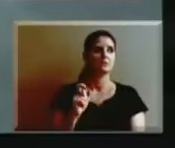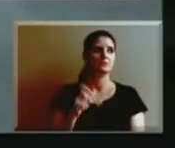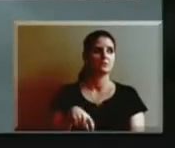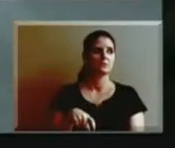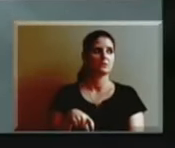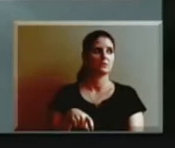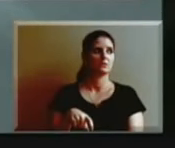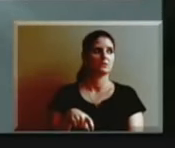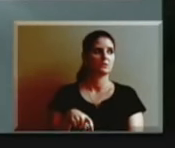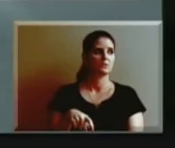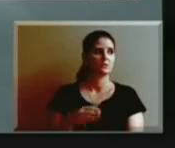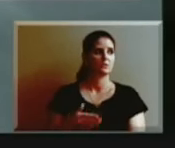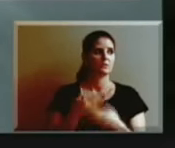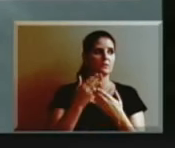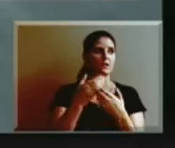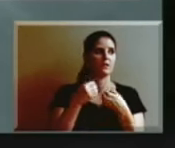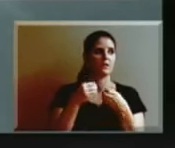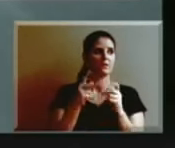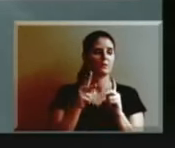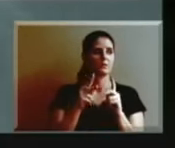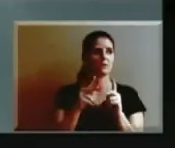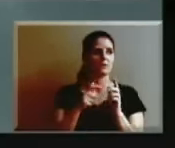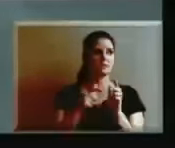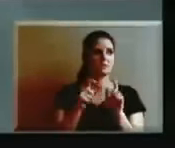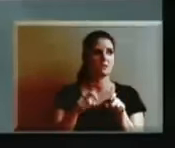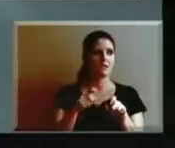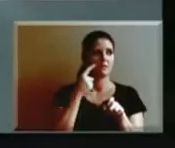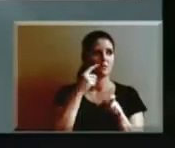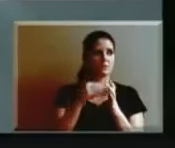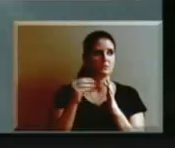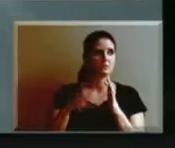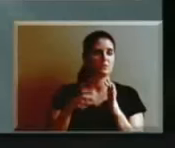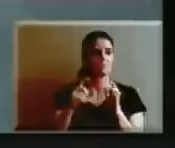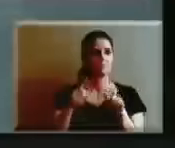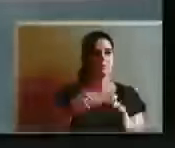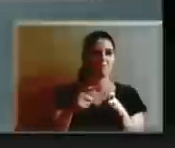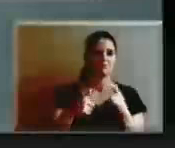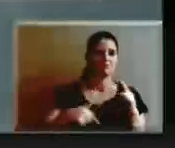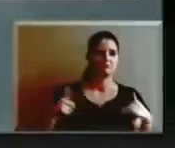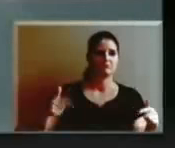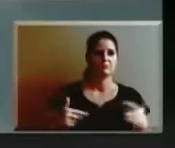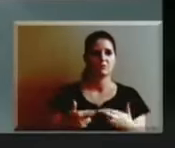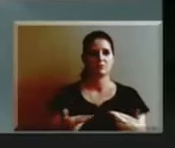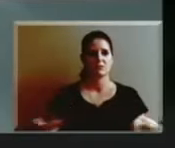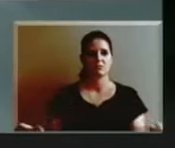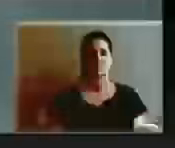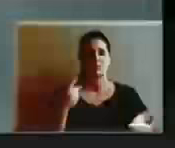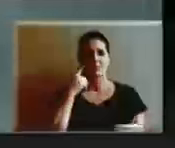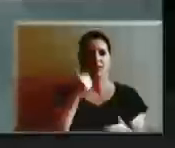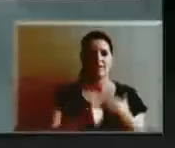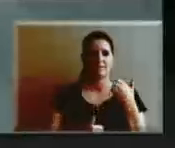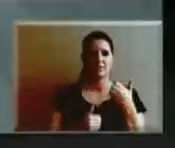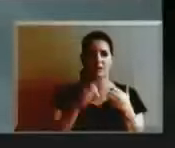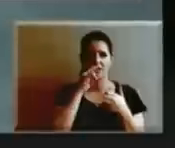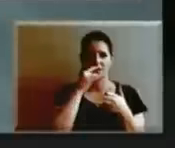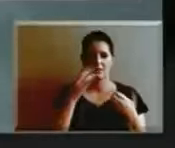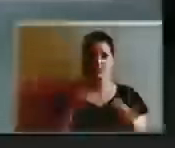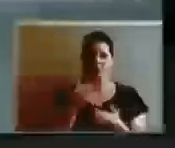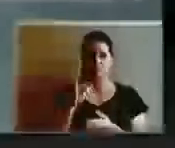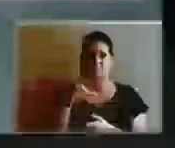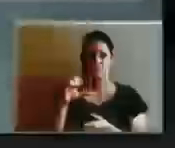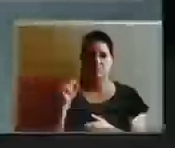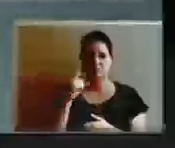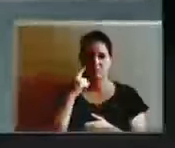provide the opportunities needed to our students, it does take resources. For every child in Jefferson County Public Schools